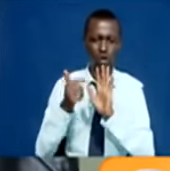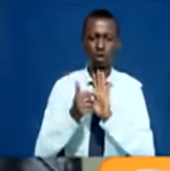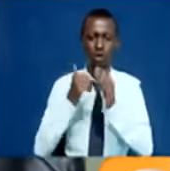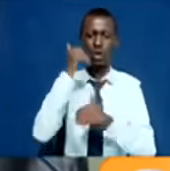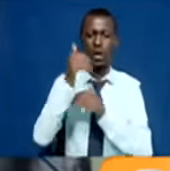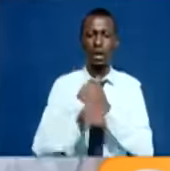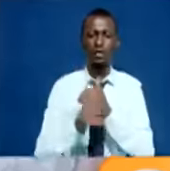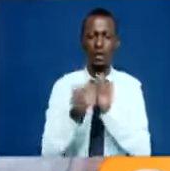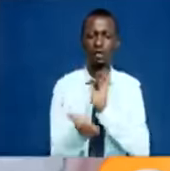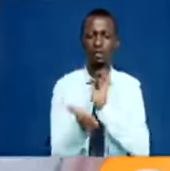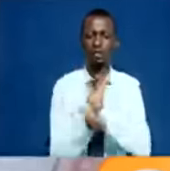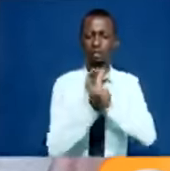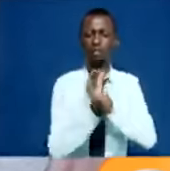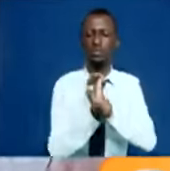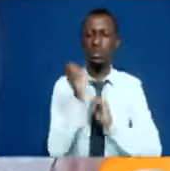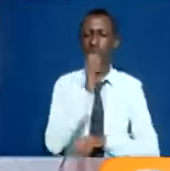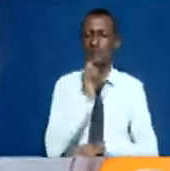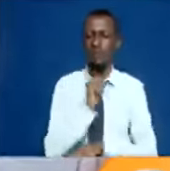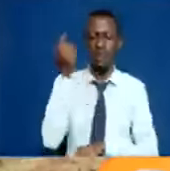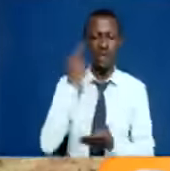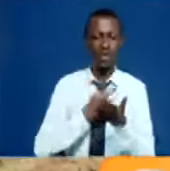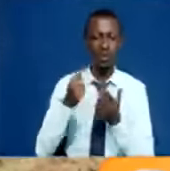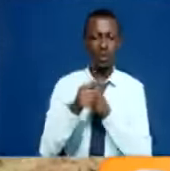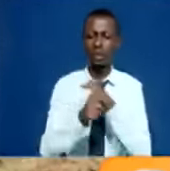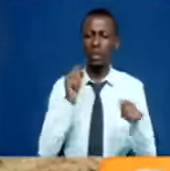brutal murder of socialite Starlet Wahu last week.